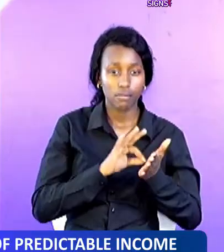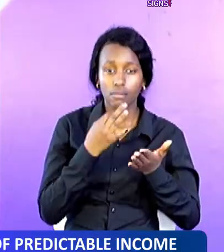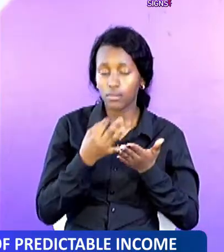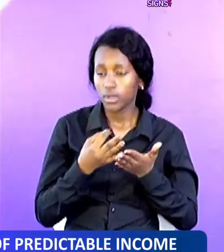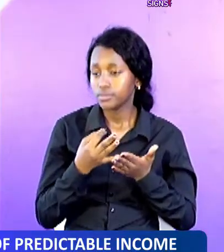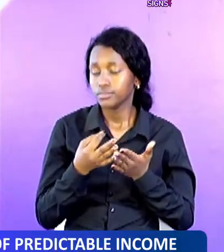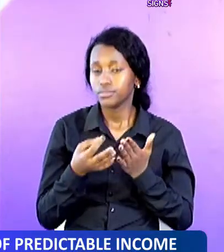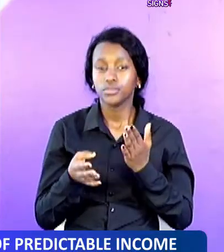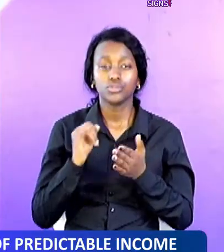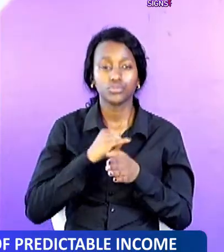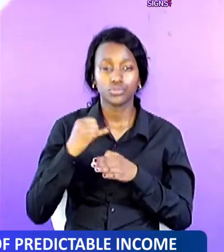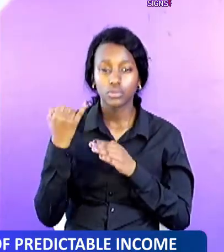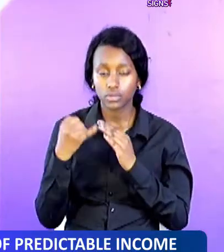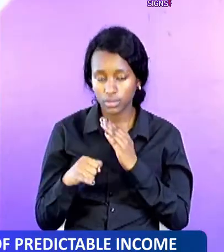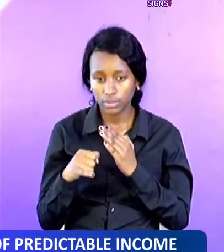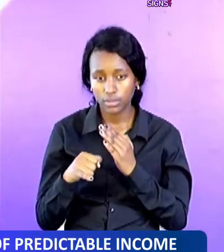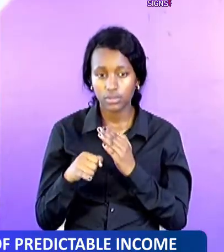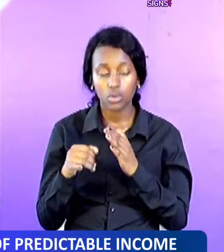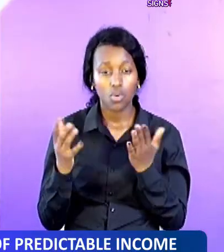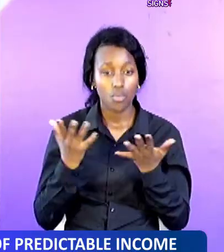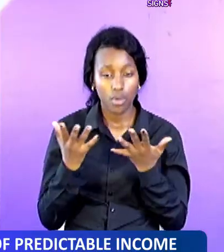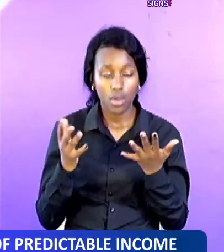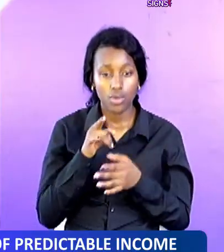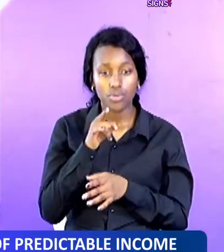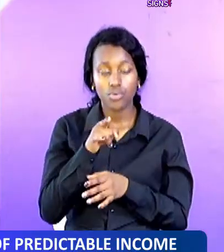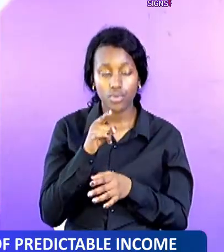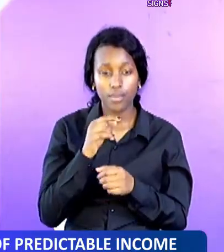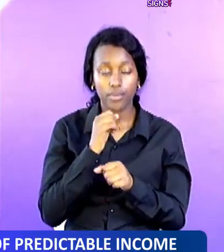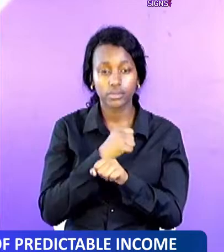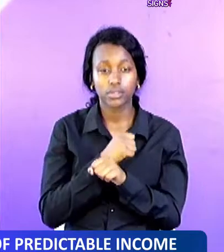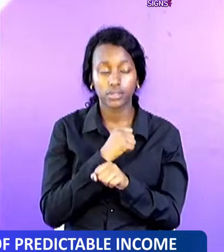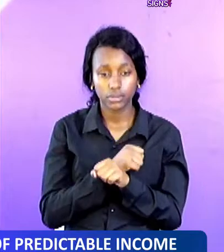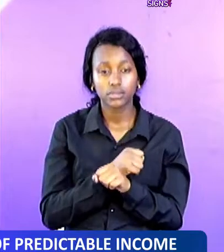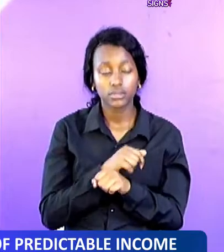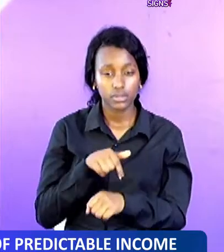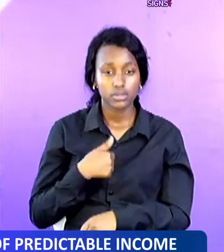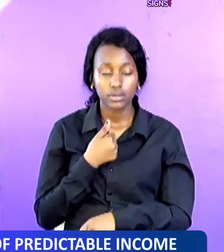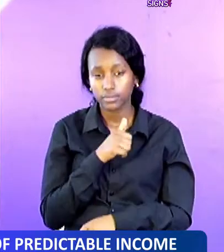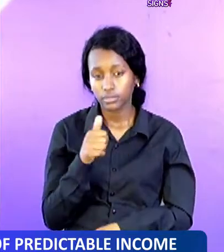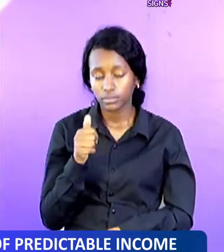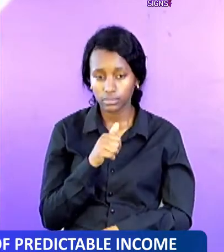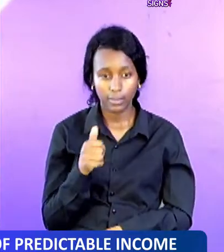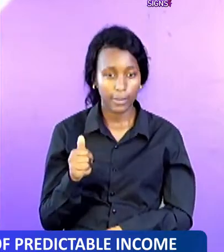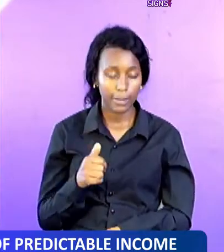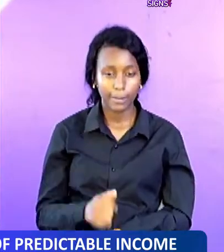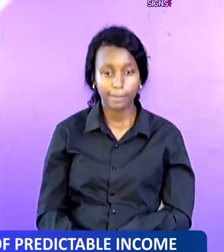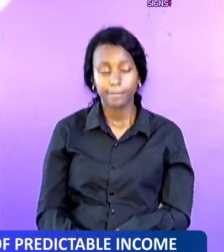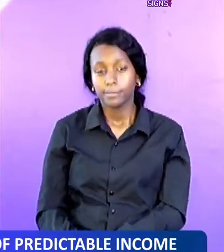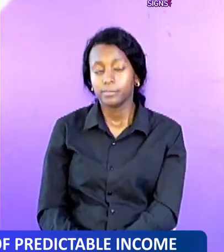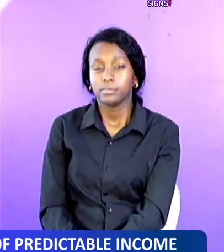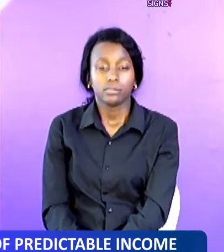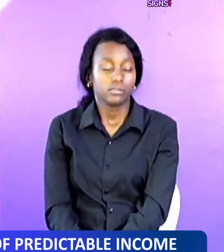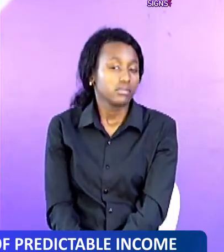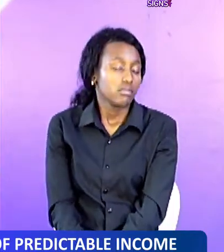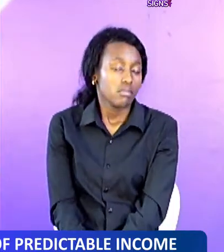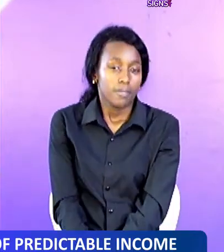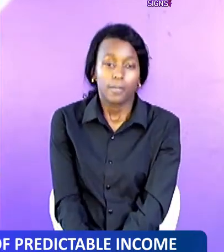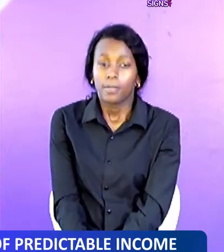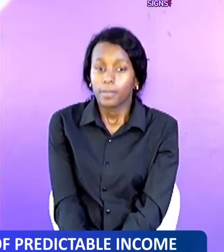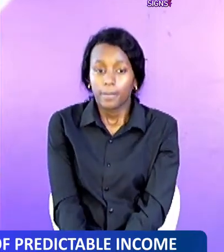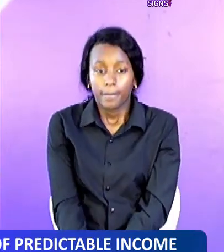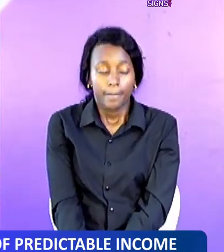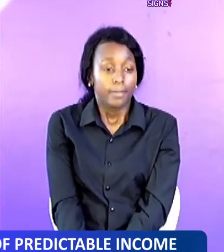in place, because you need to protect the income generating asset, which is yourself. So have your capital preservation in place. Then move on to